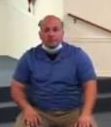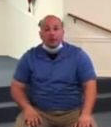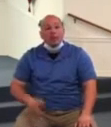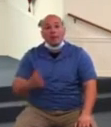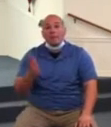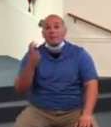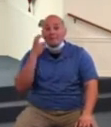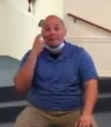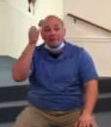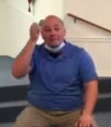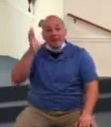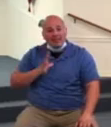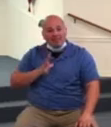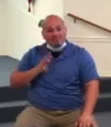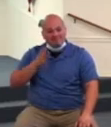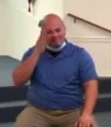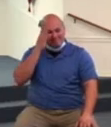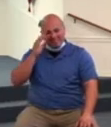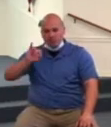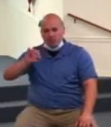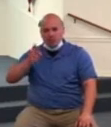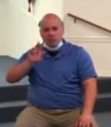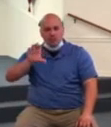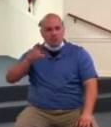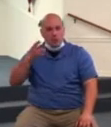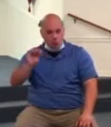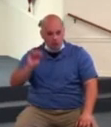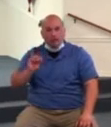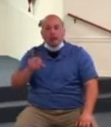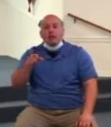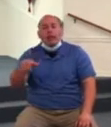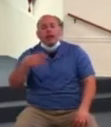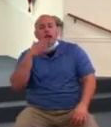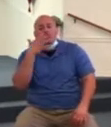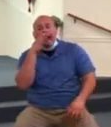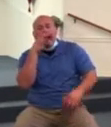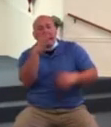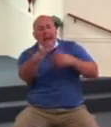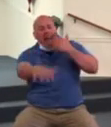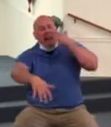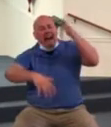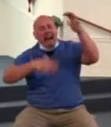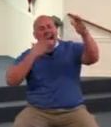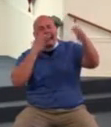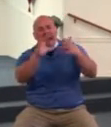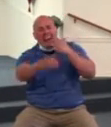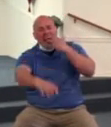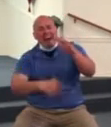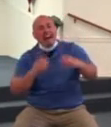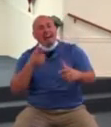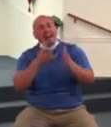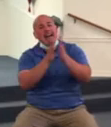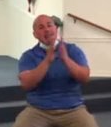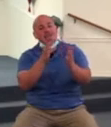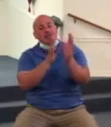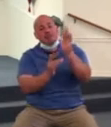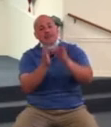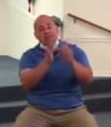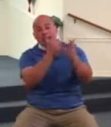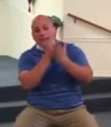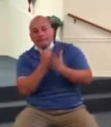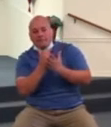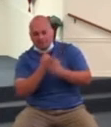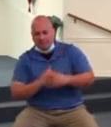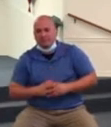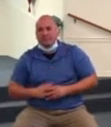at all. He just cries out desperately for mercy from Jesus. Zacchaeus, wealthy and